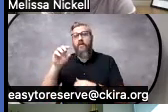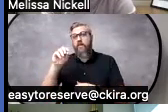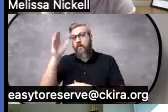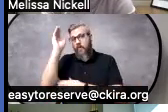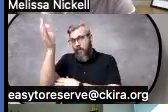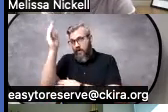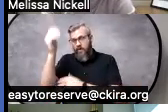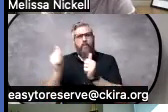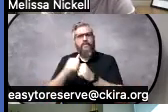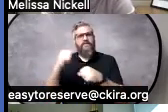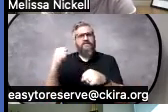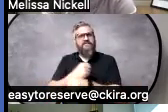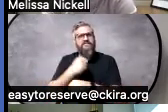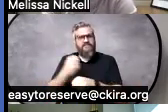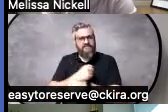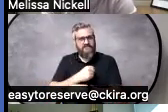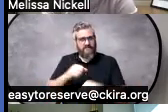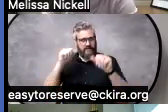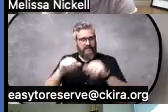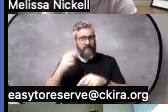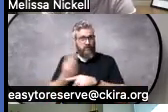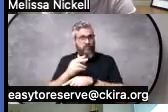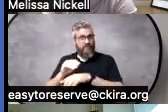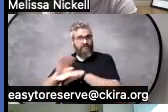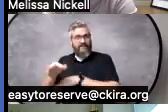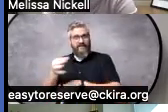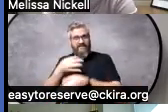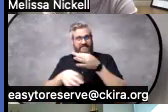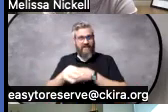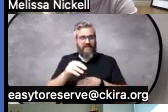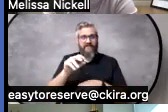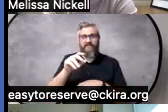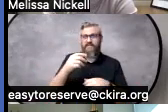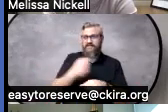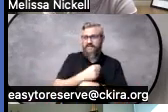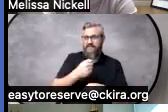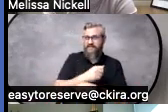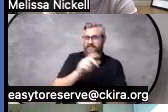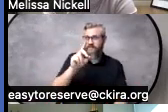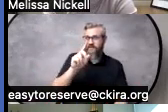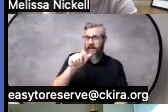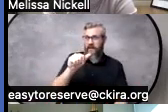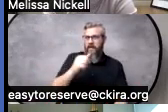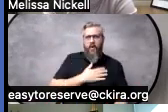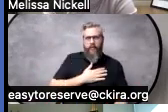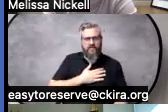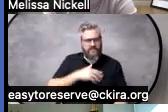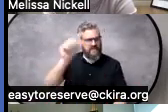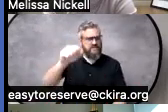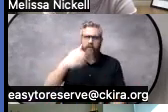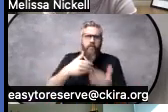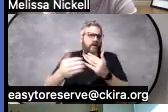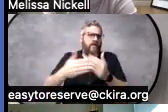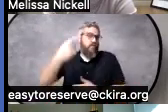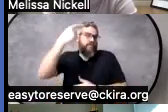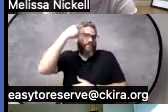can you use a fact instead of statistical data to start? Oh my goodness, yes. Whatever you think is going to have the